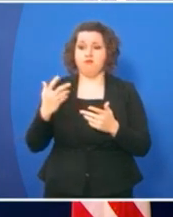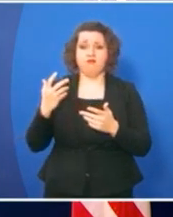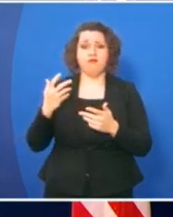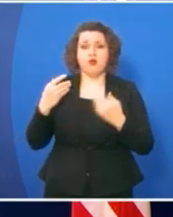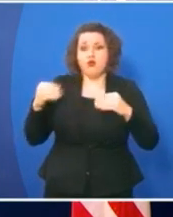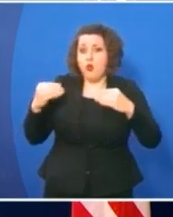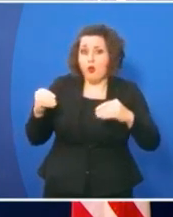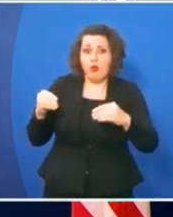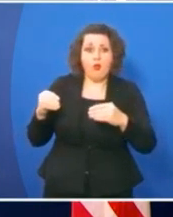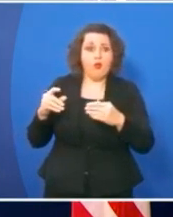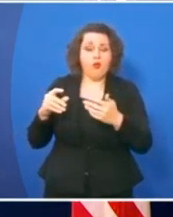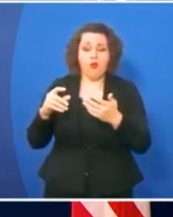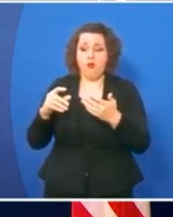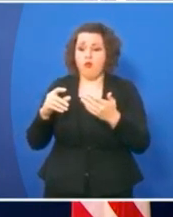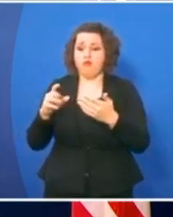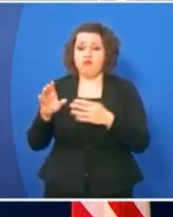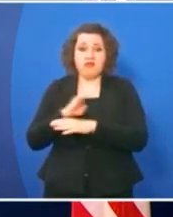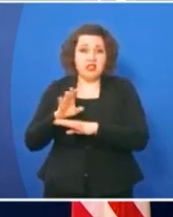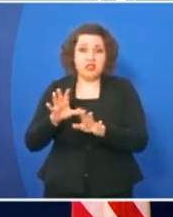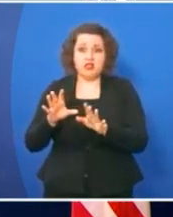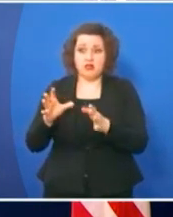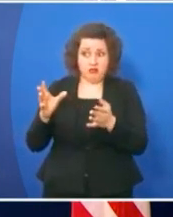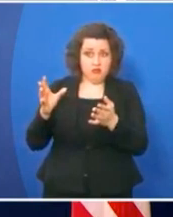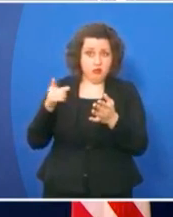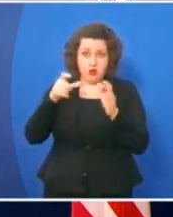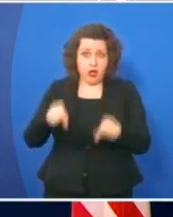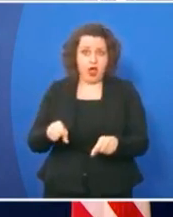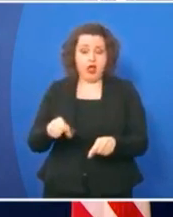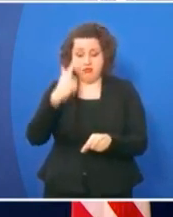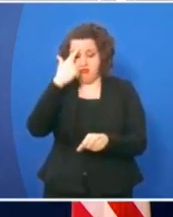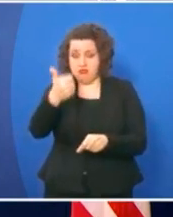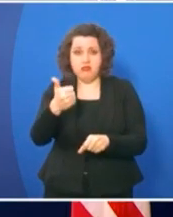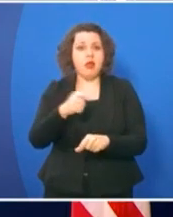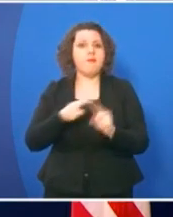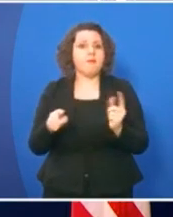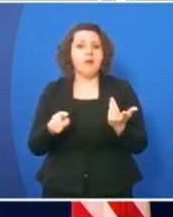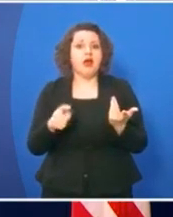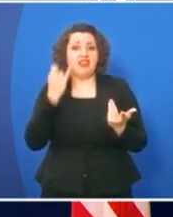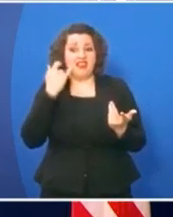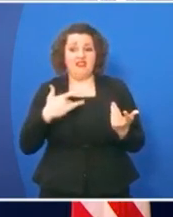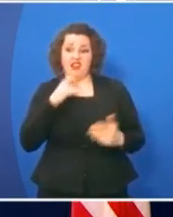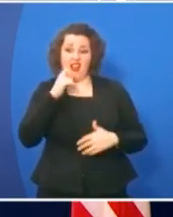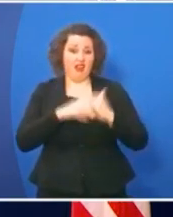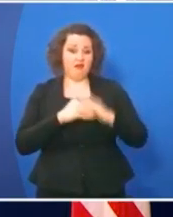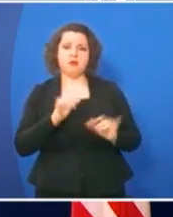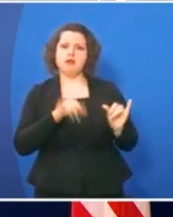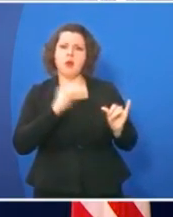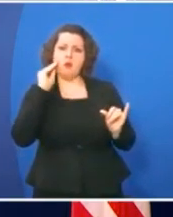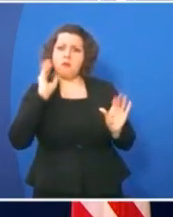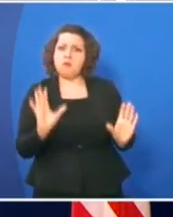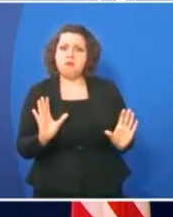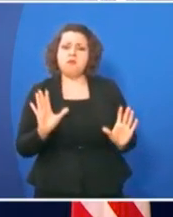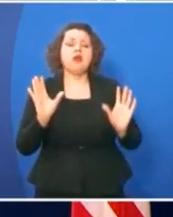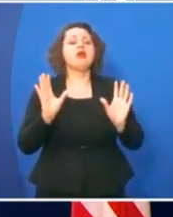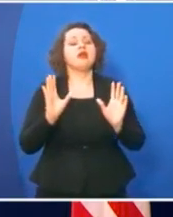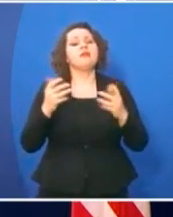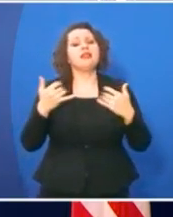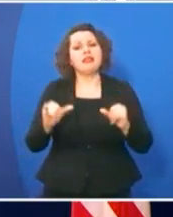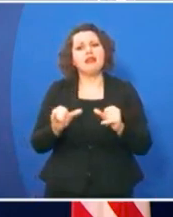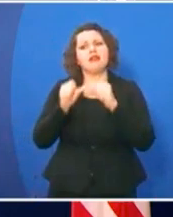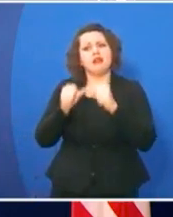retail, a business, then you can. But continue to practice the same things that we've been talking about forever. Yes,